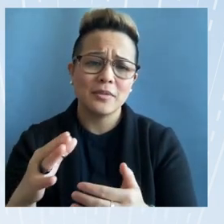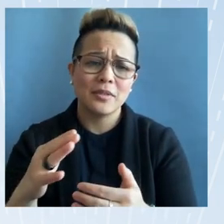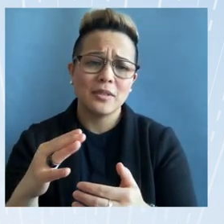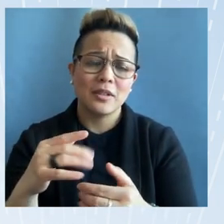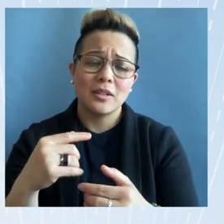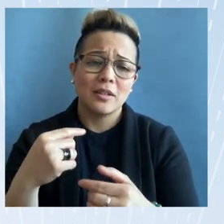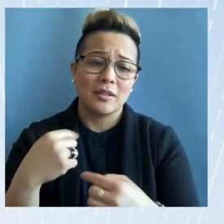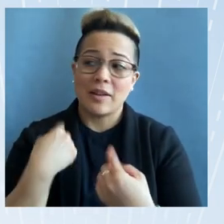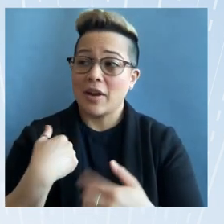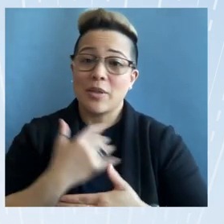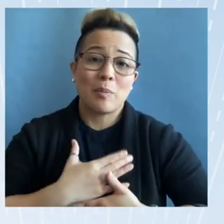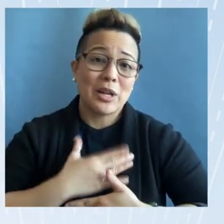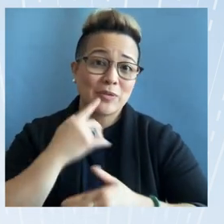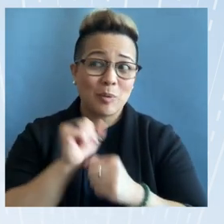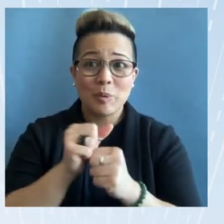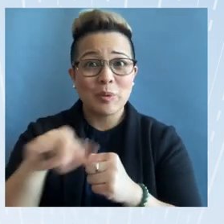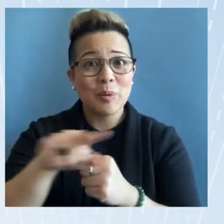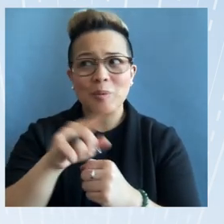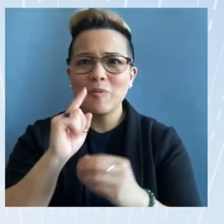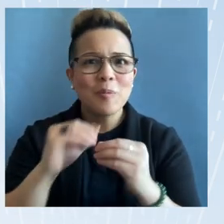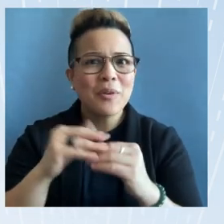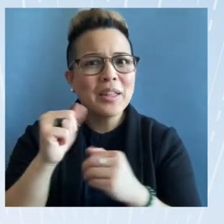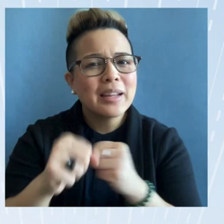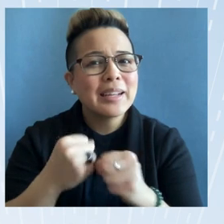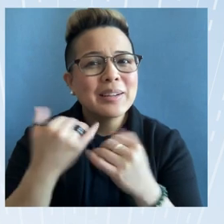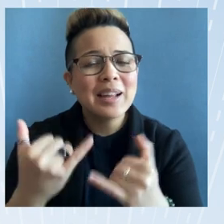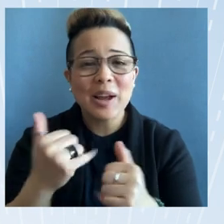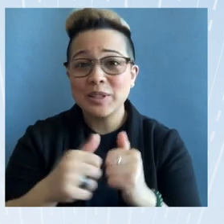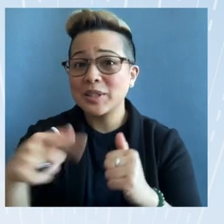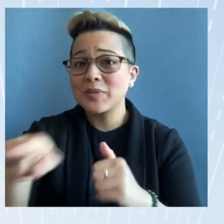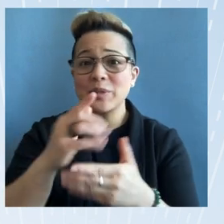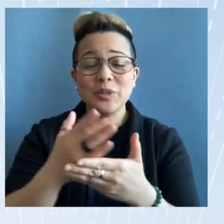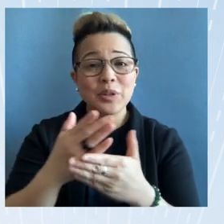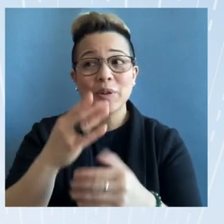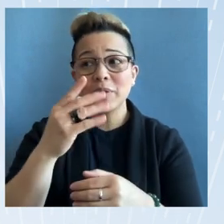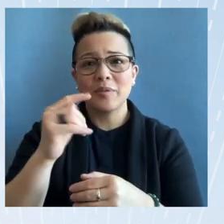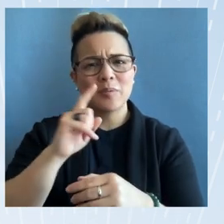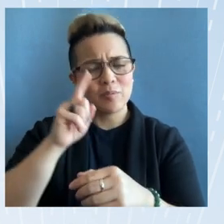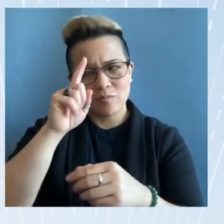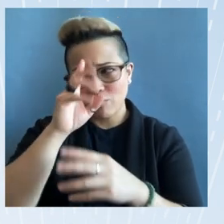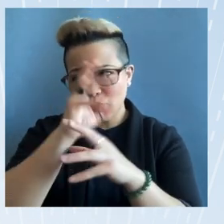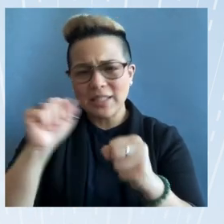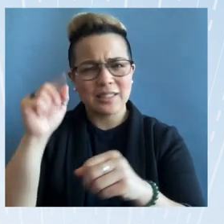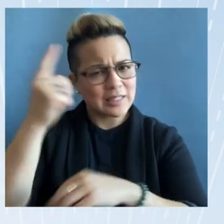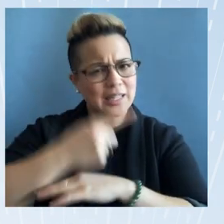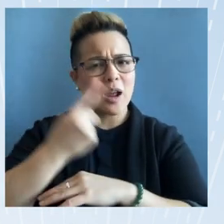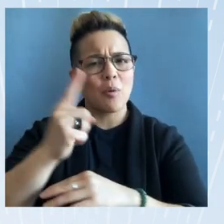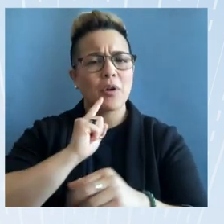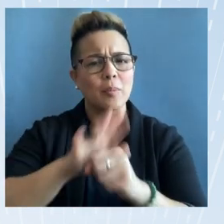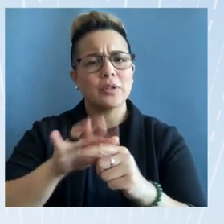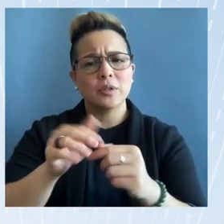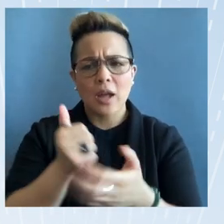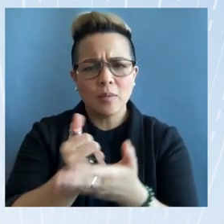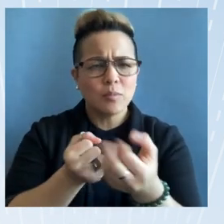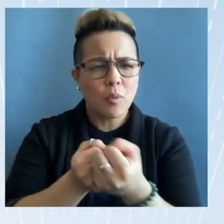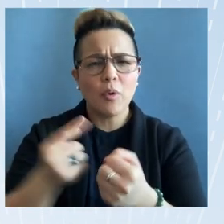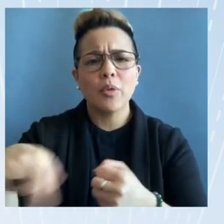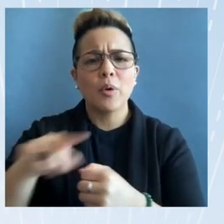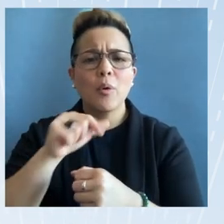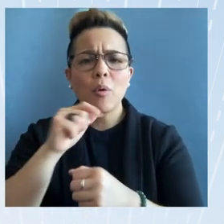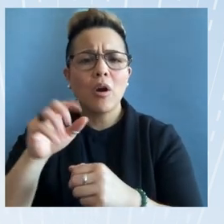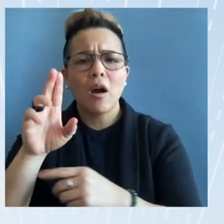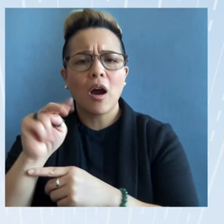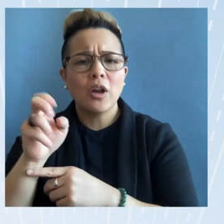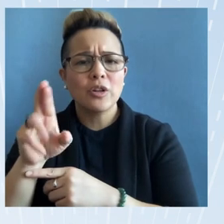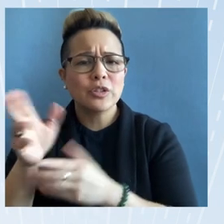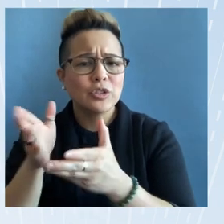you for more than a year now, and I know each of you shares the president's day one commitments to meet the needs of underserved communities so that all Americans can